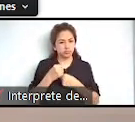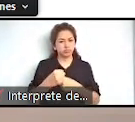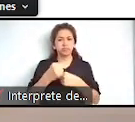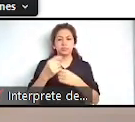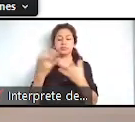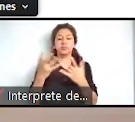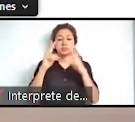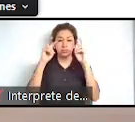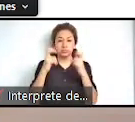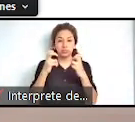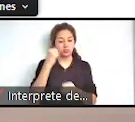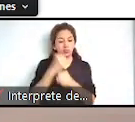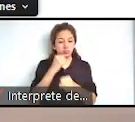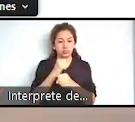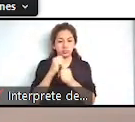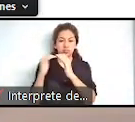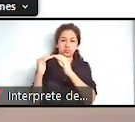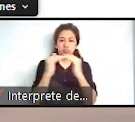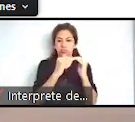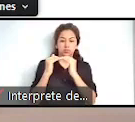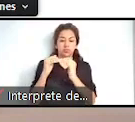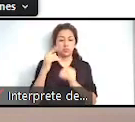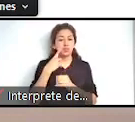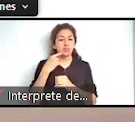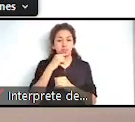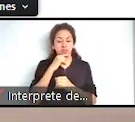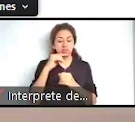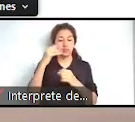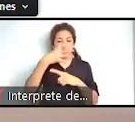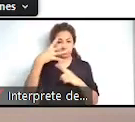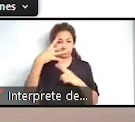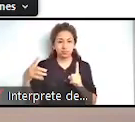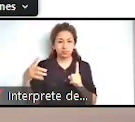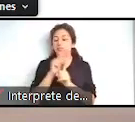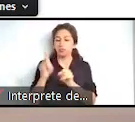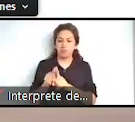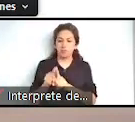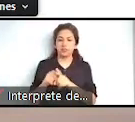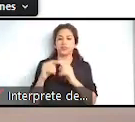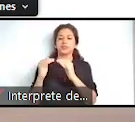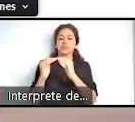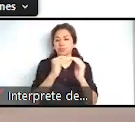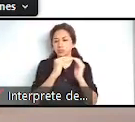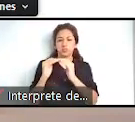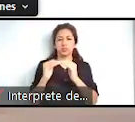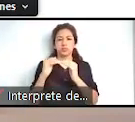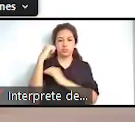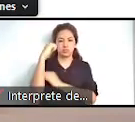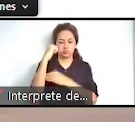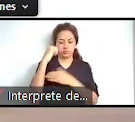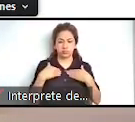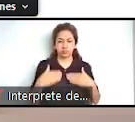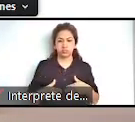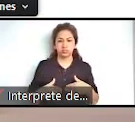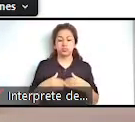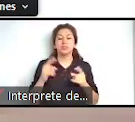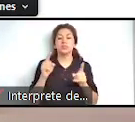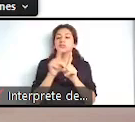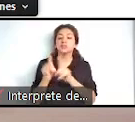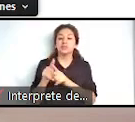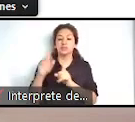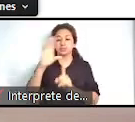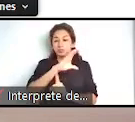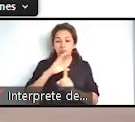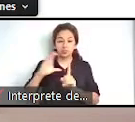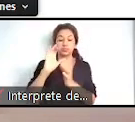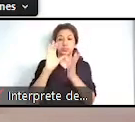sustainably and responsibly working for human rights equal gender equality good labor conditions environment weather